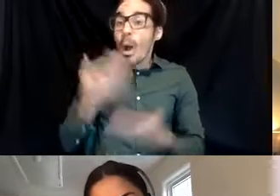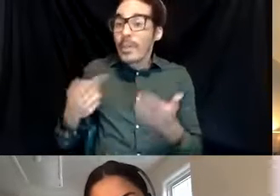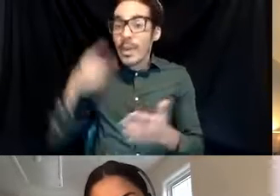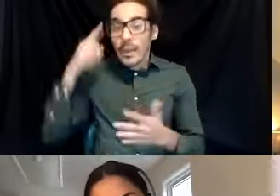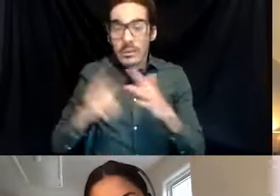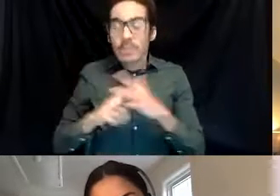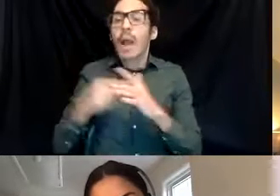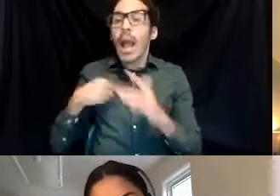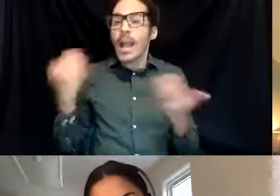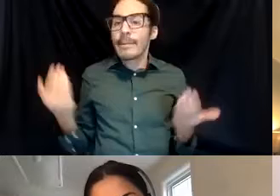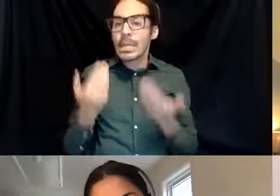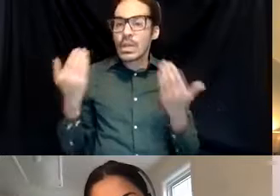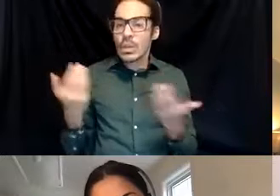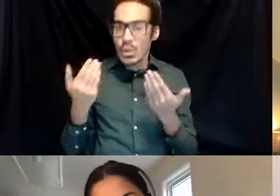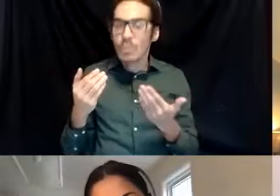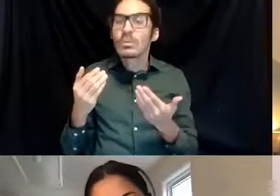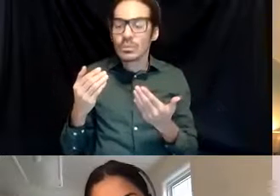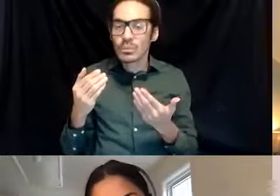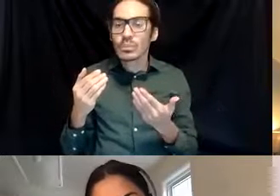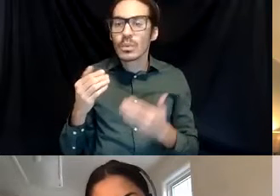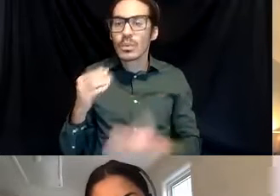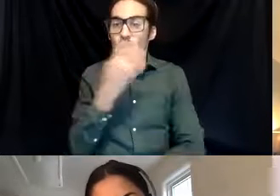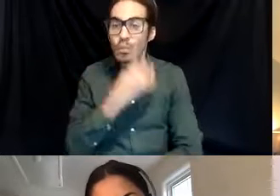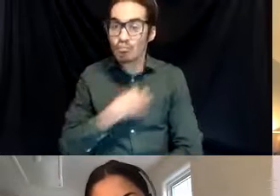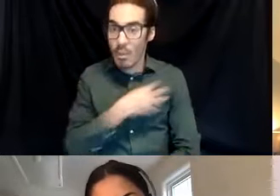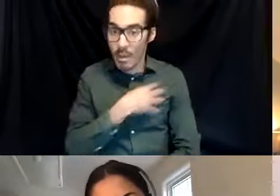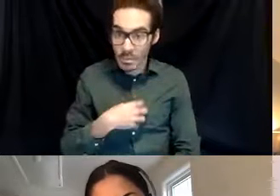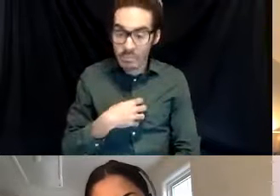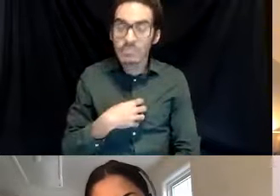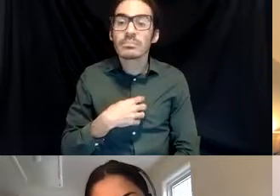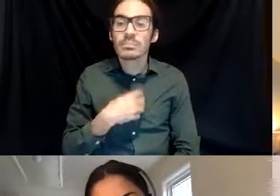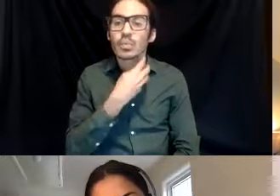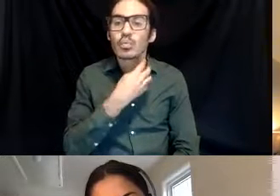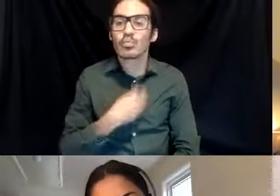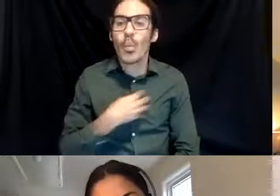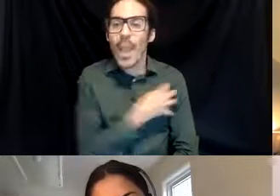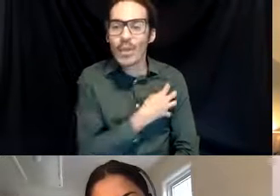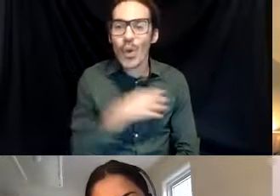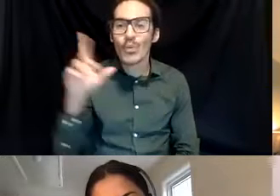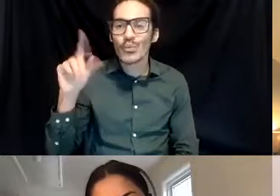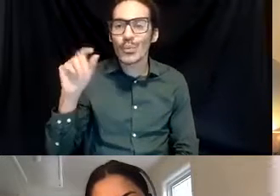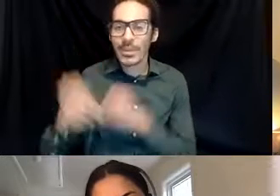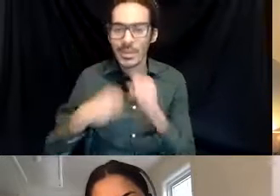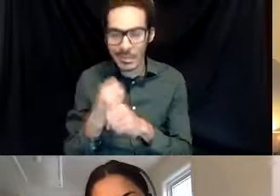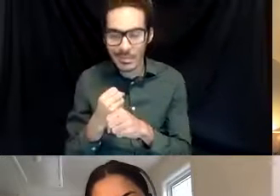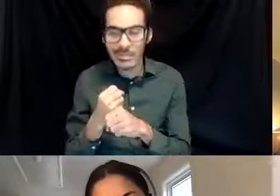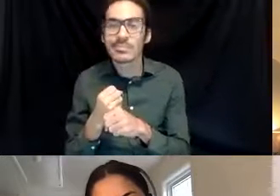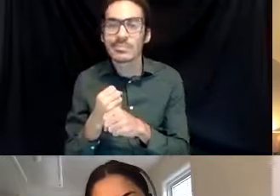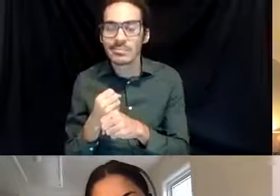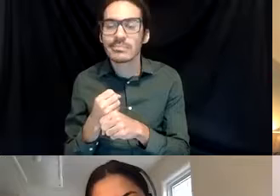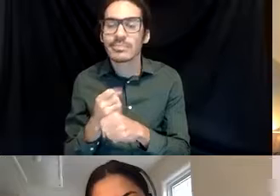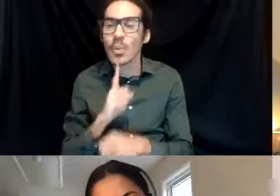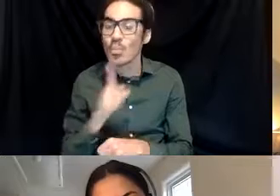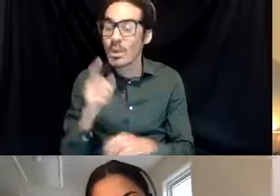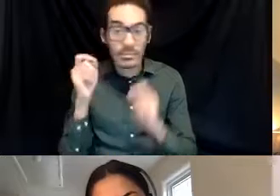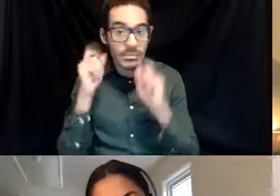here in Dubrovnik for 20 years. And that was a really sort of surprising